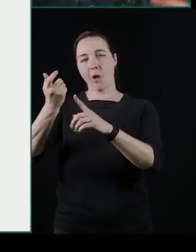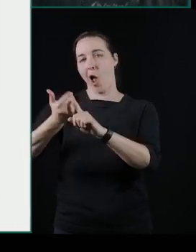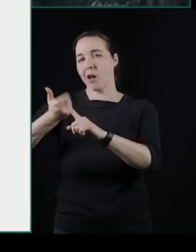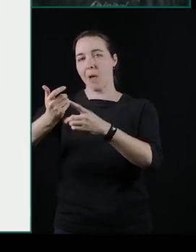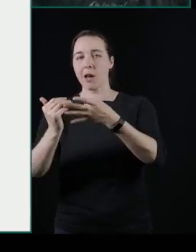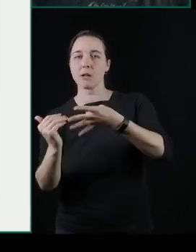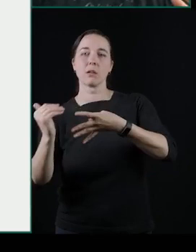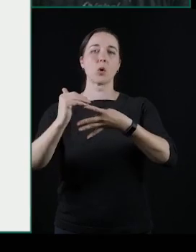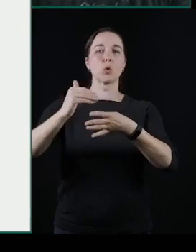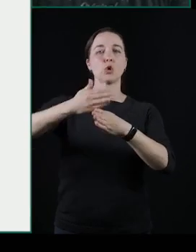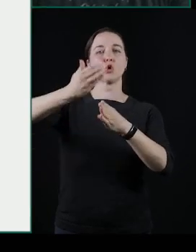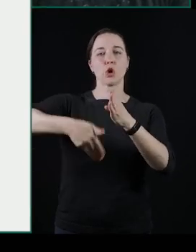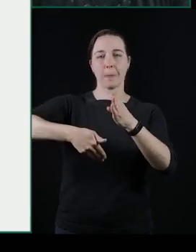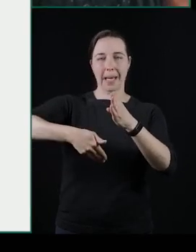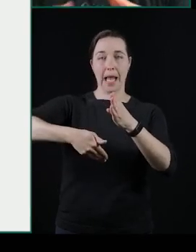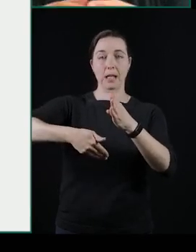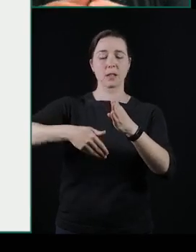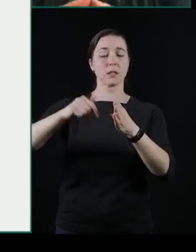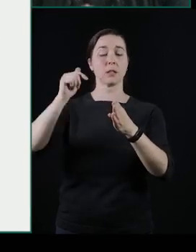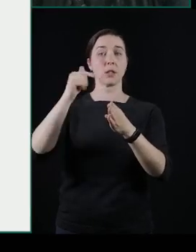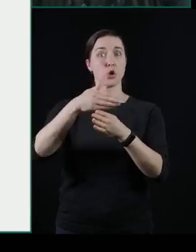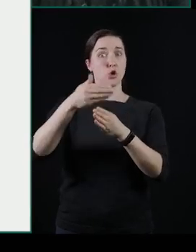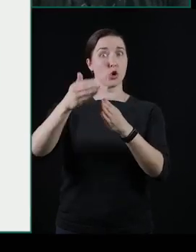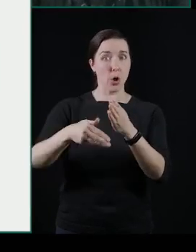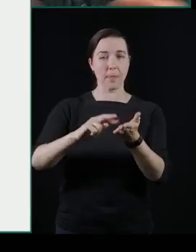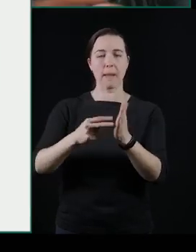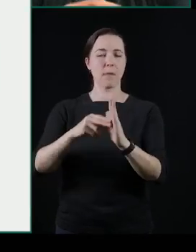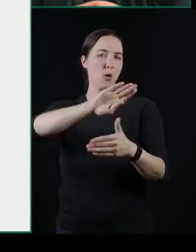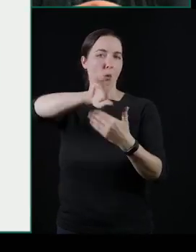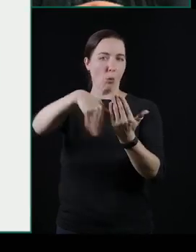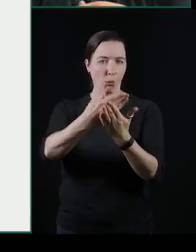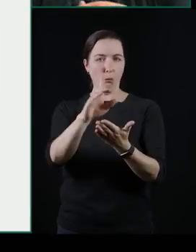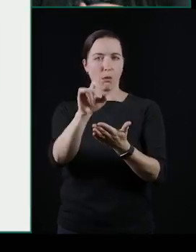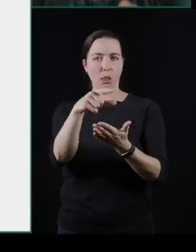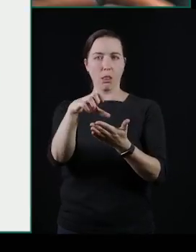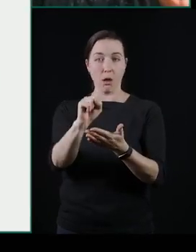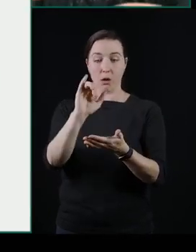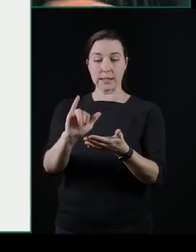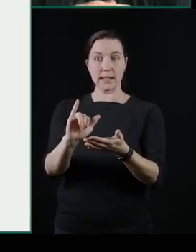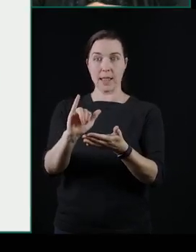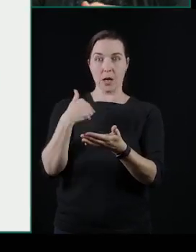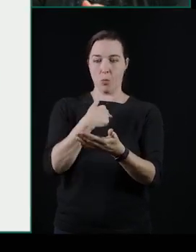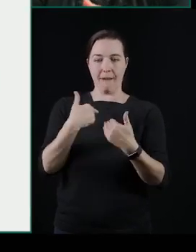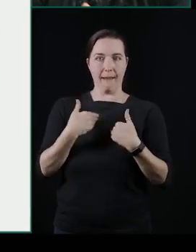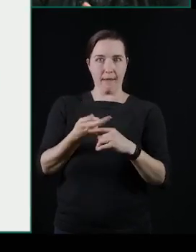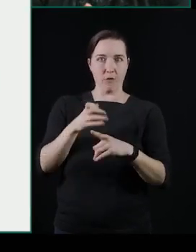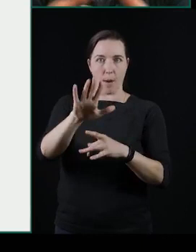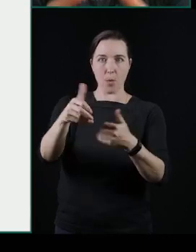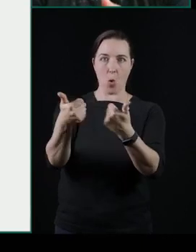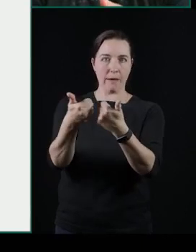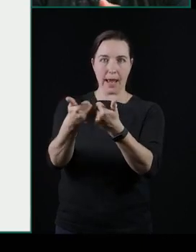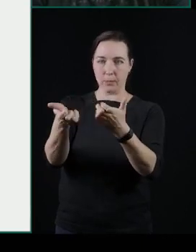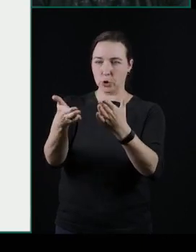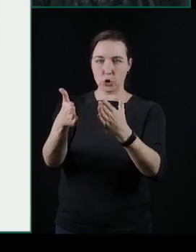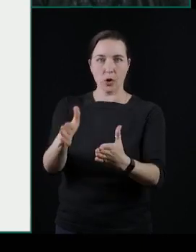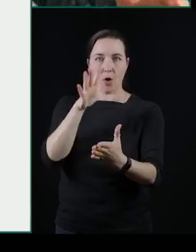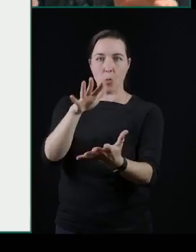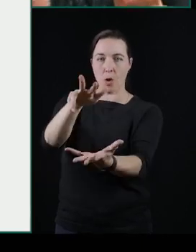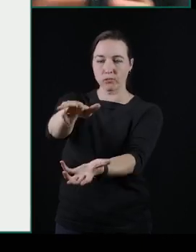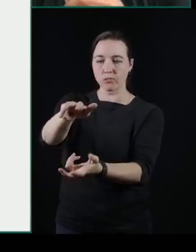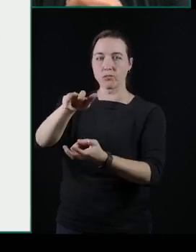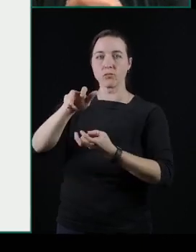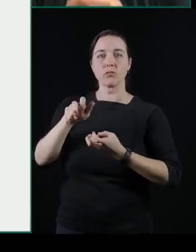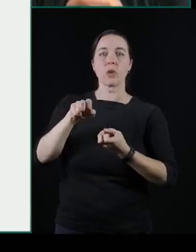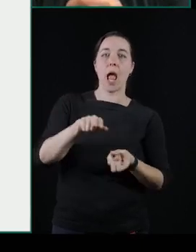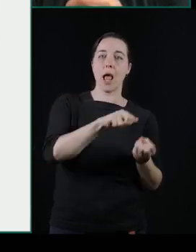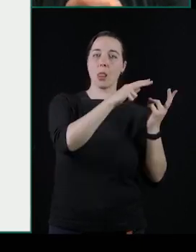right? And on terminating state, what we do is that we grab all the logs that you have that we have from your game server, and